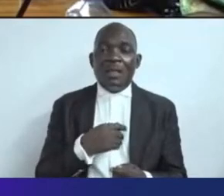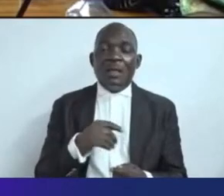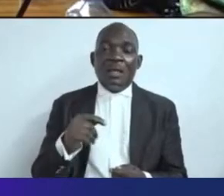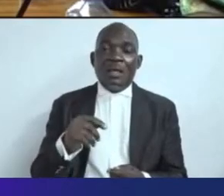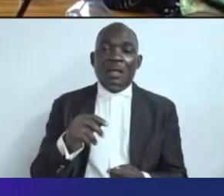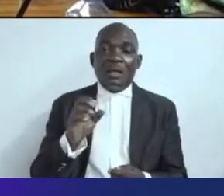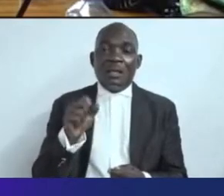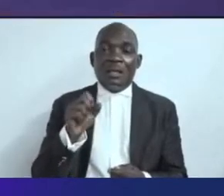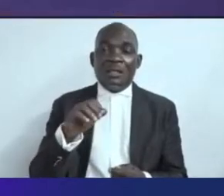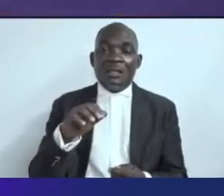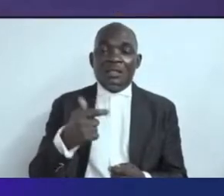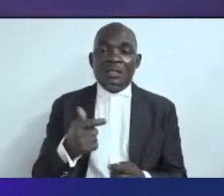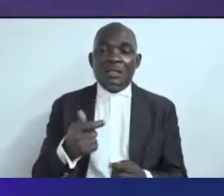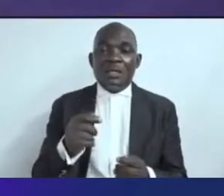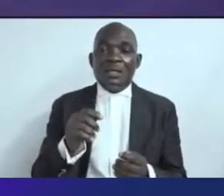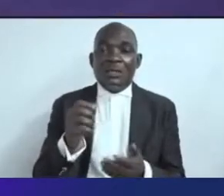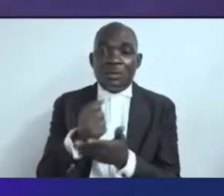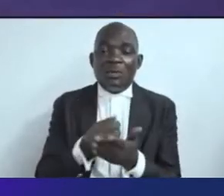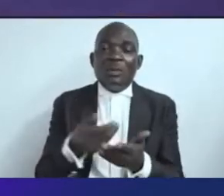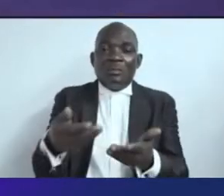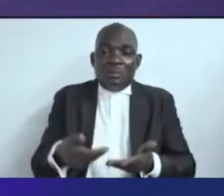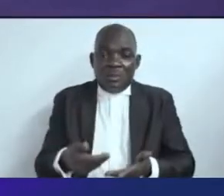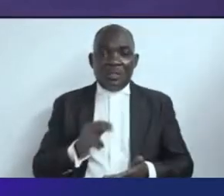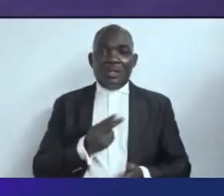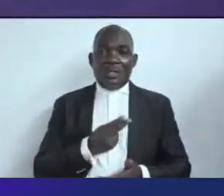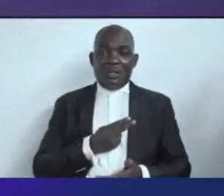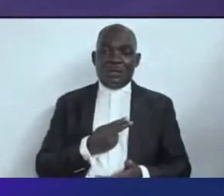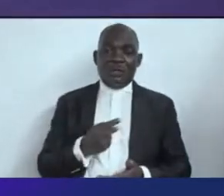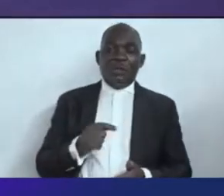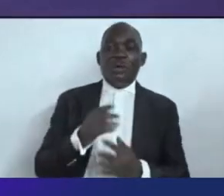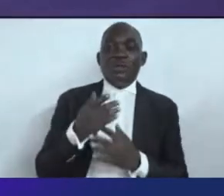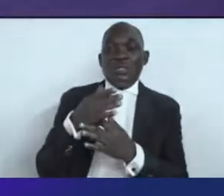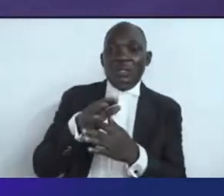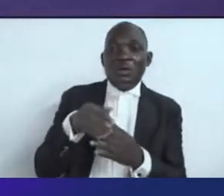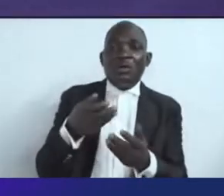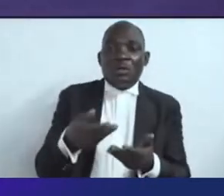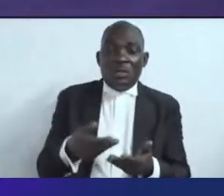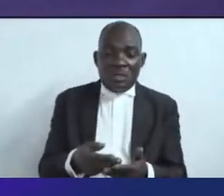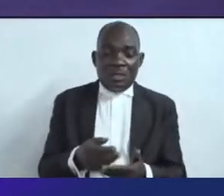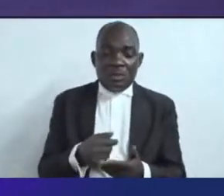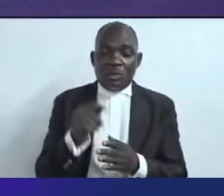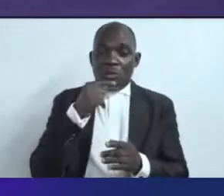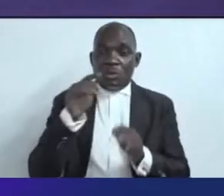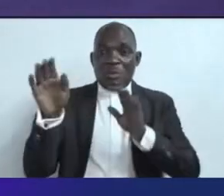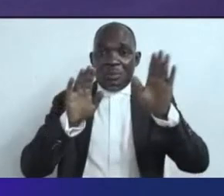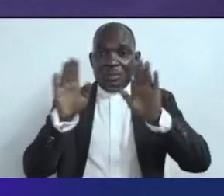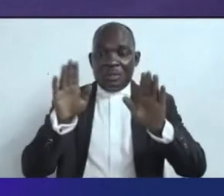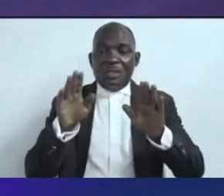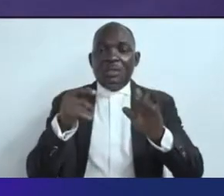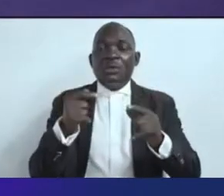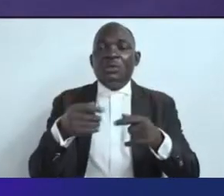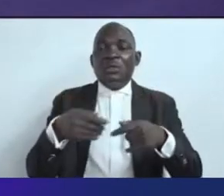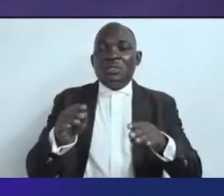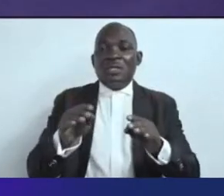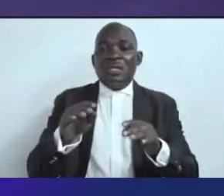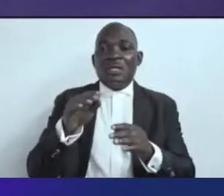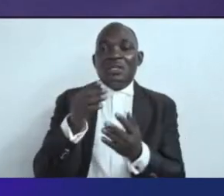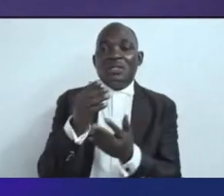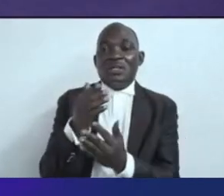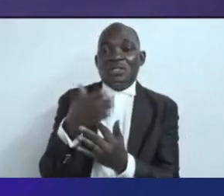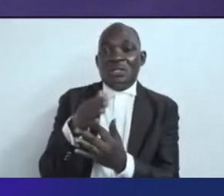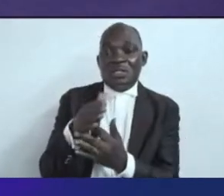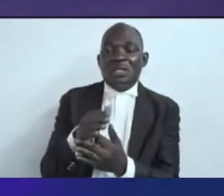all the bidders for the shares that are being disposed of. So